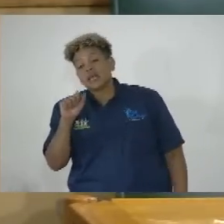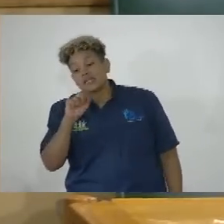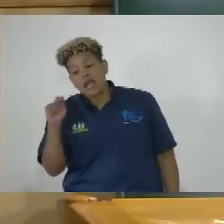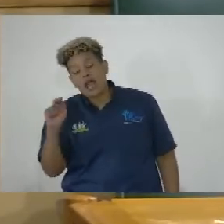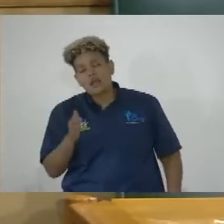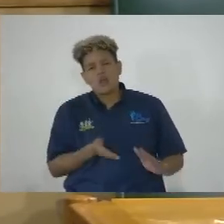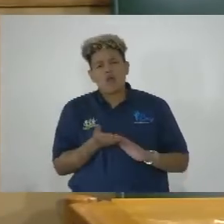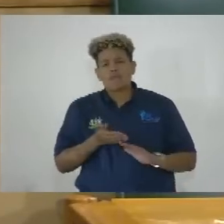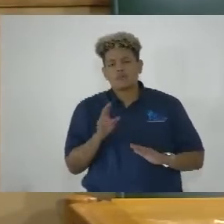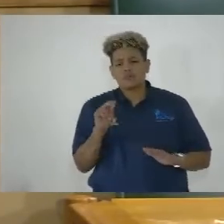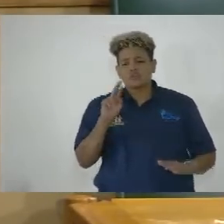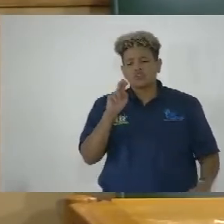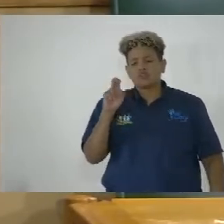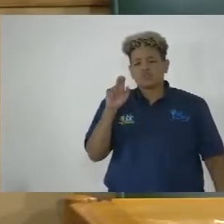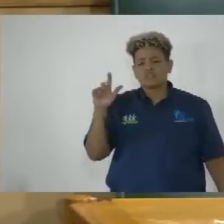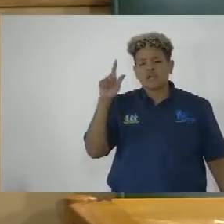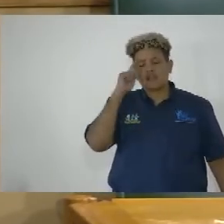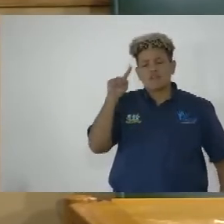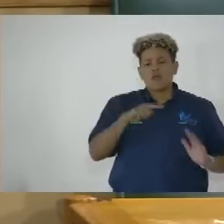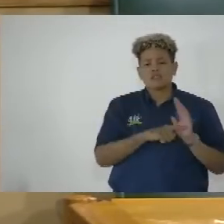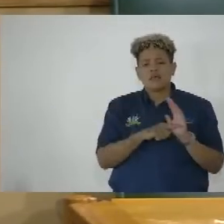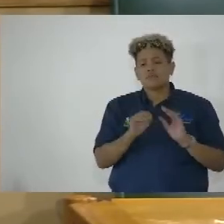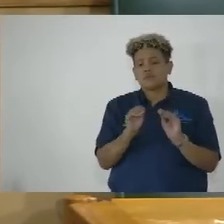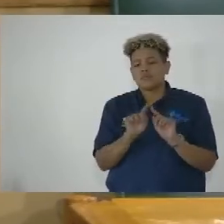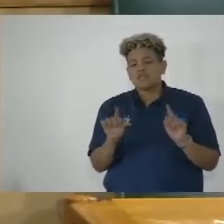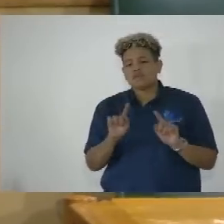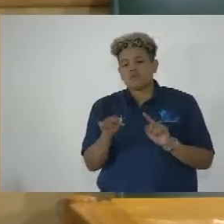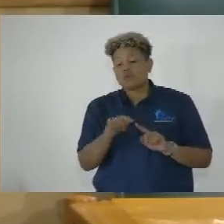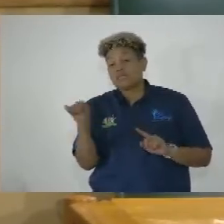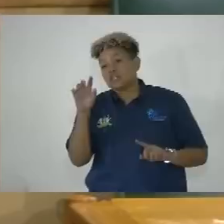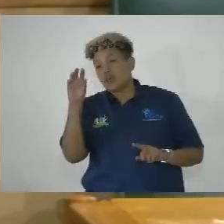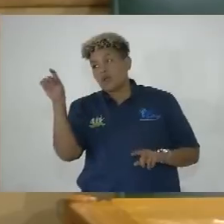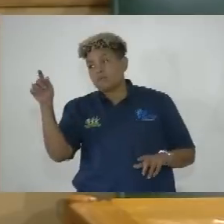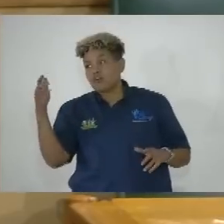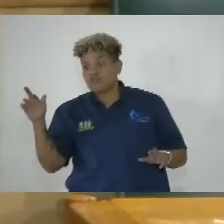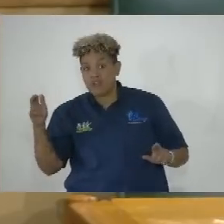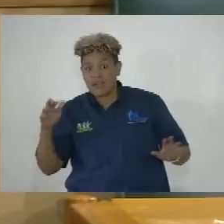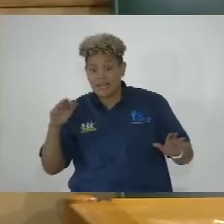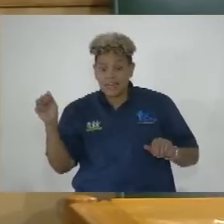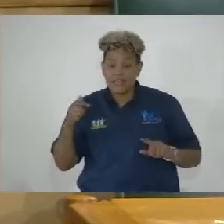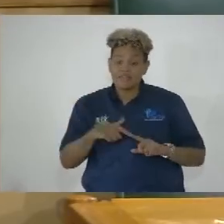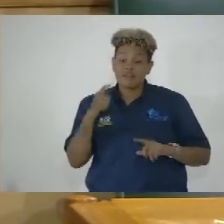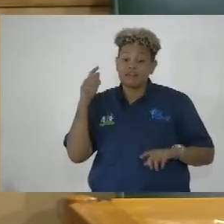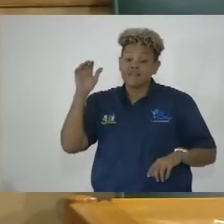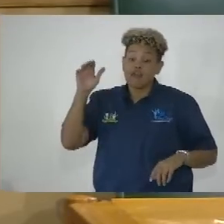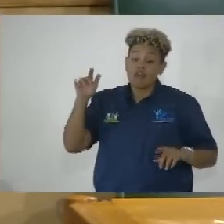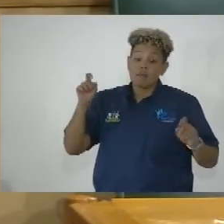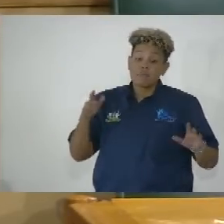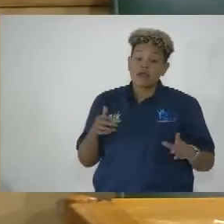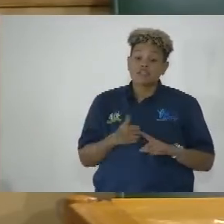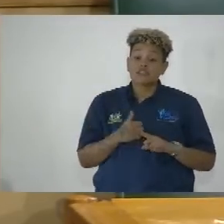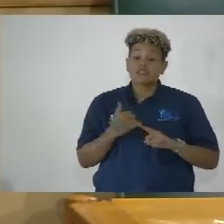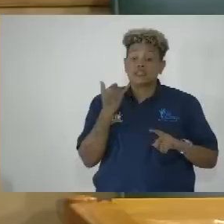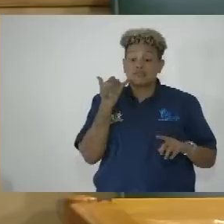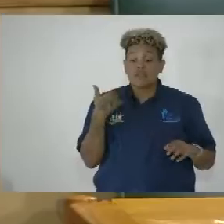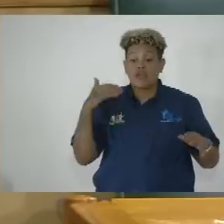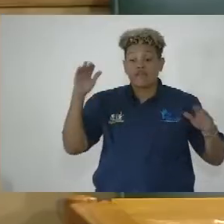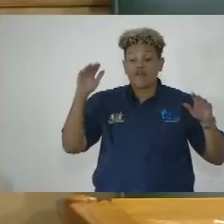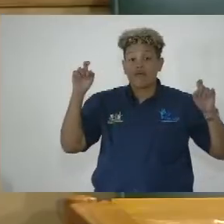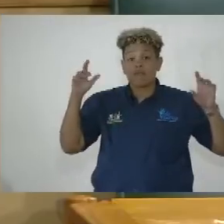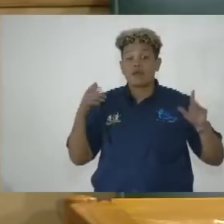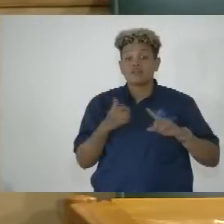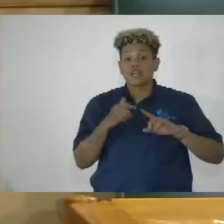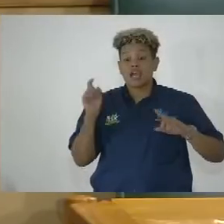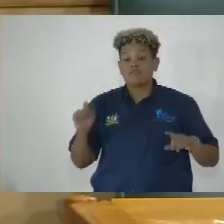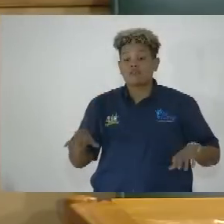operations. Rusal, for example, would be no different. When these companies are ready to leave, the foreign managers, if they have foreign managers, only have to